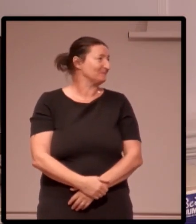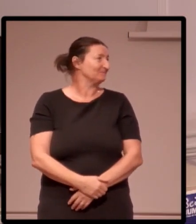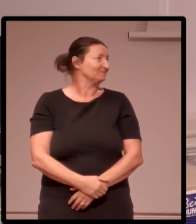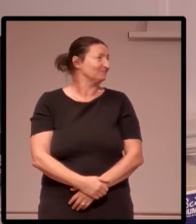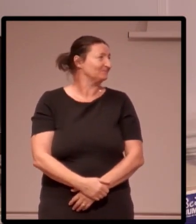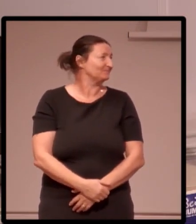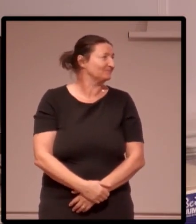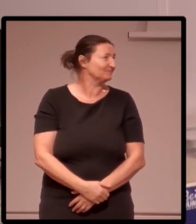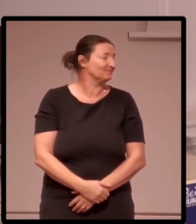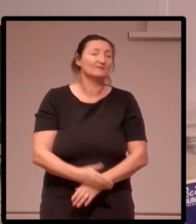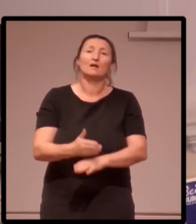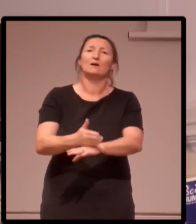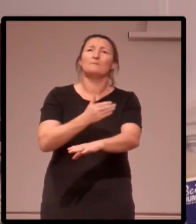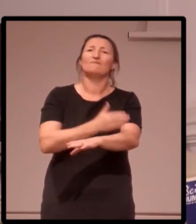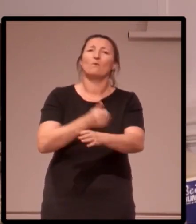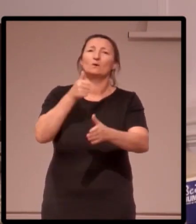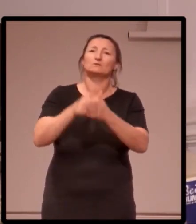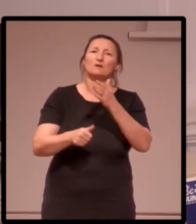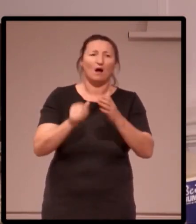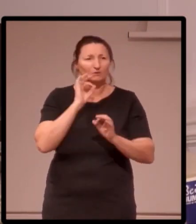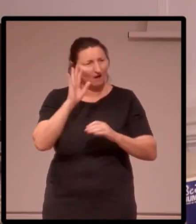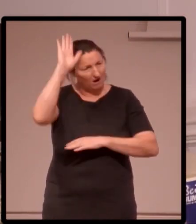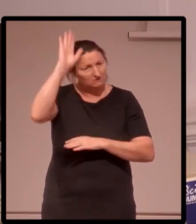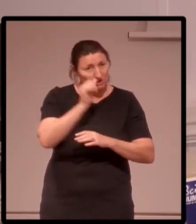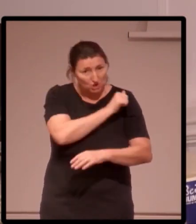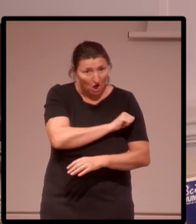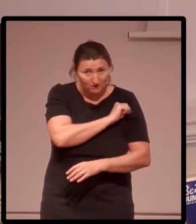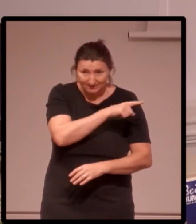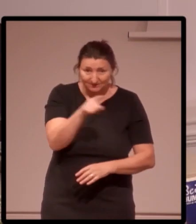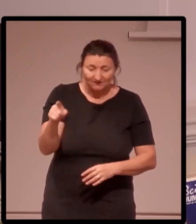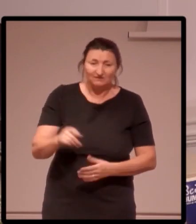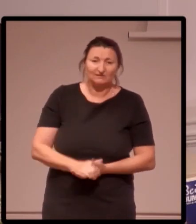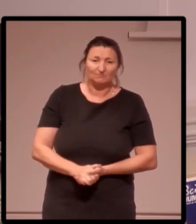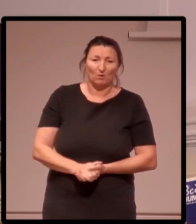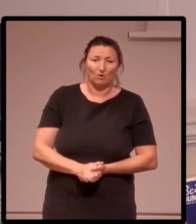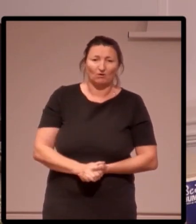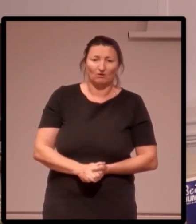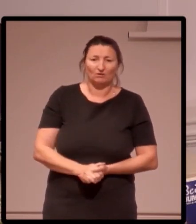So just before we get going, how many nurses do we have in the room?